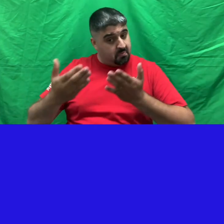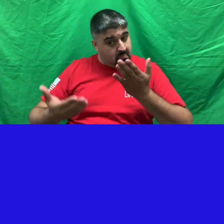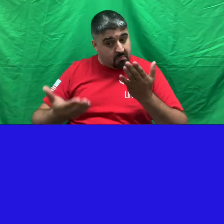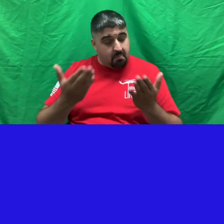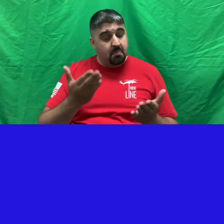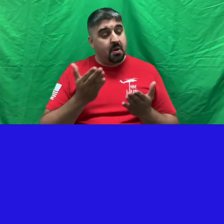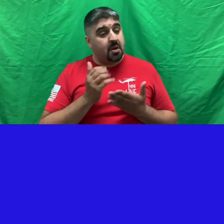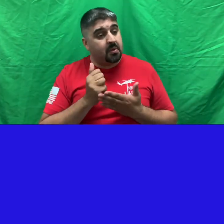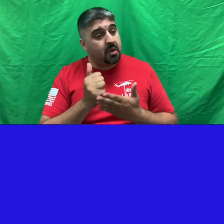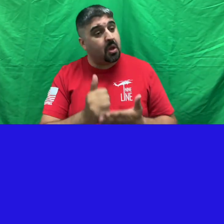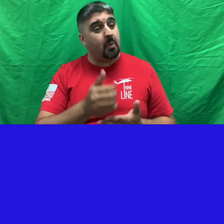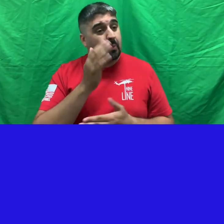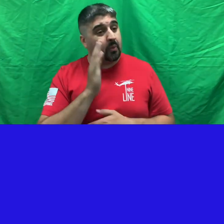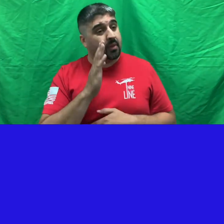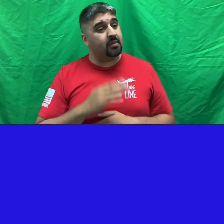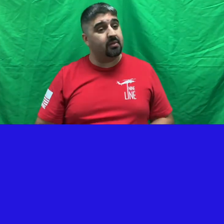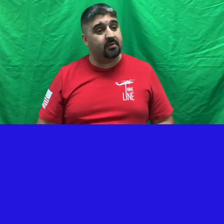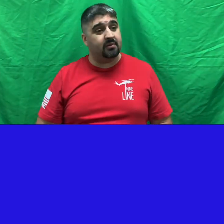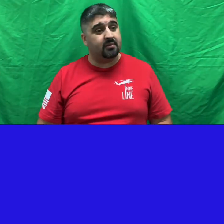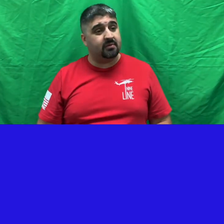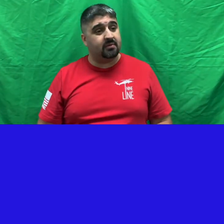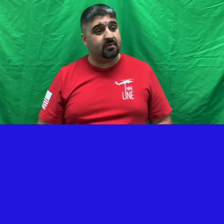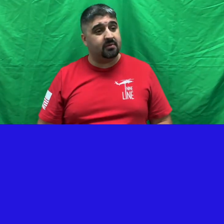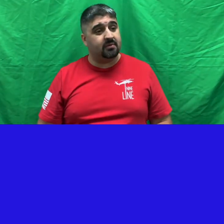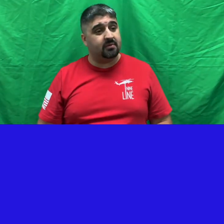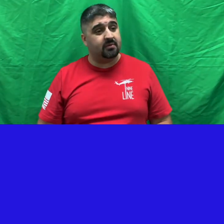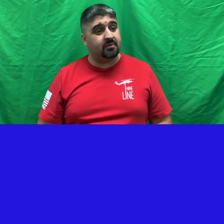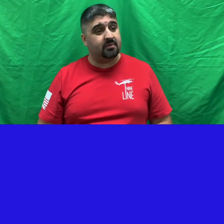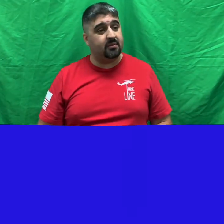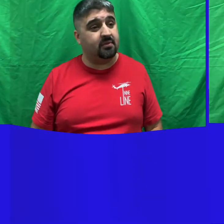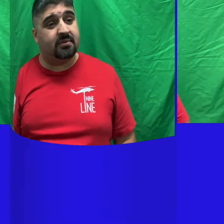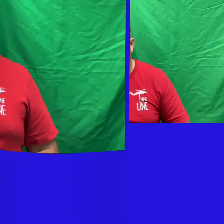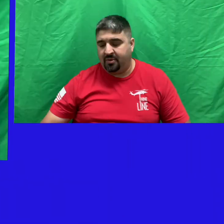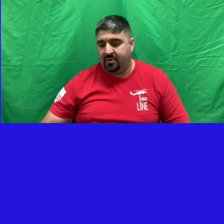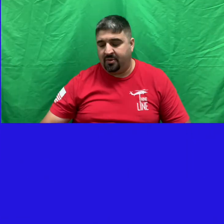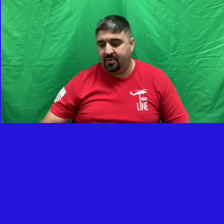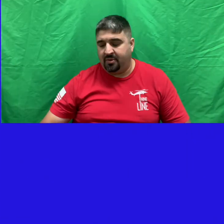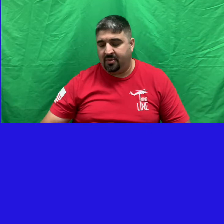that will make it fly.